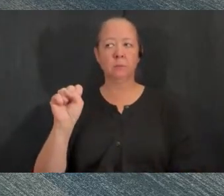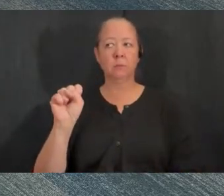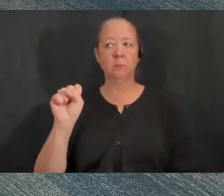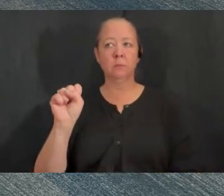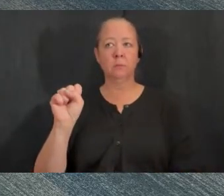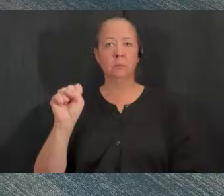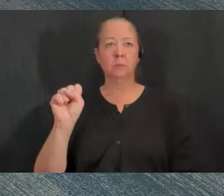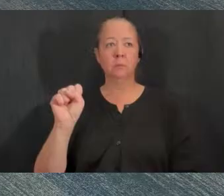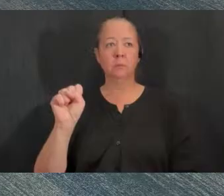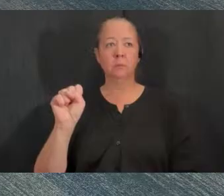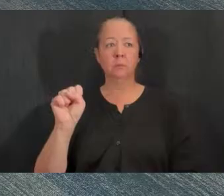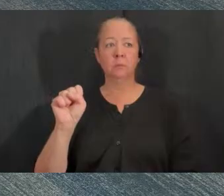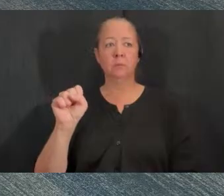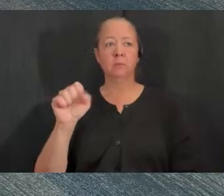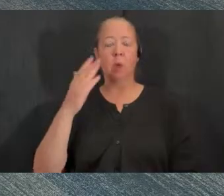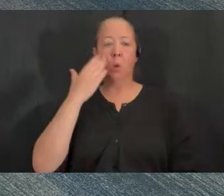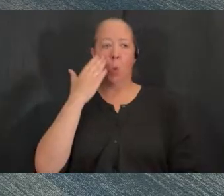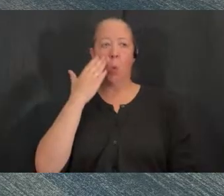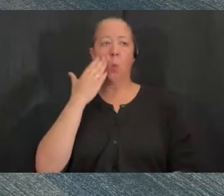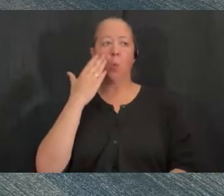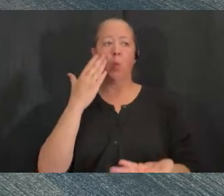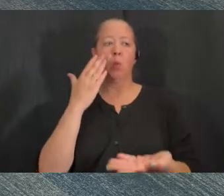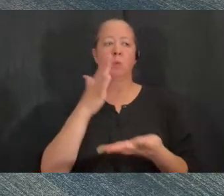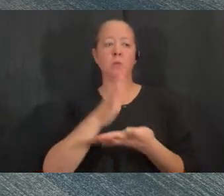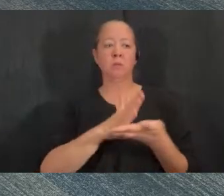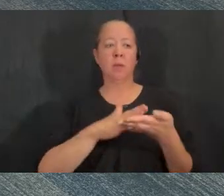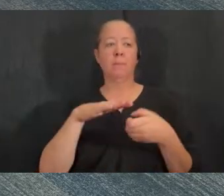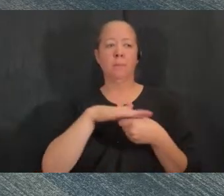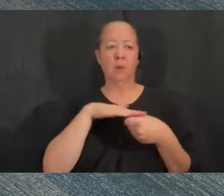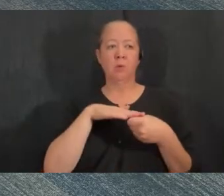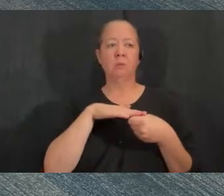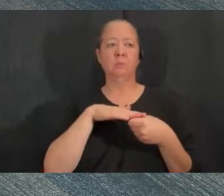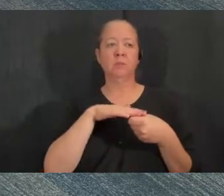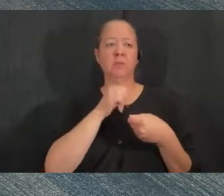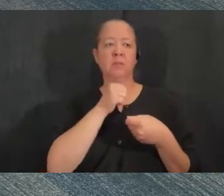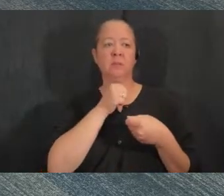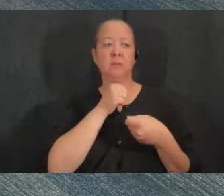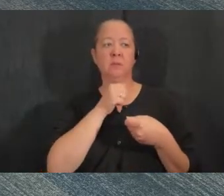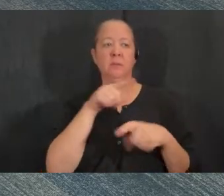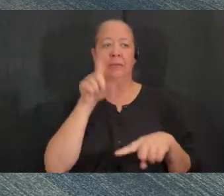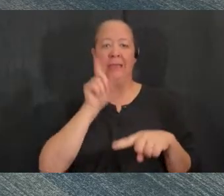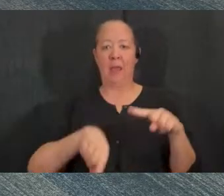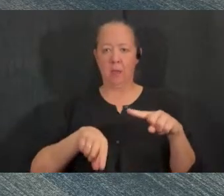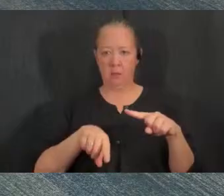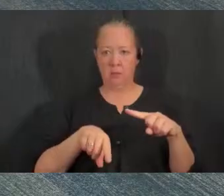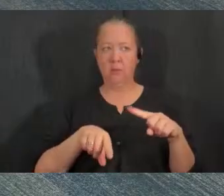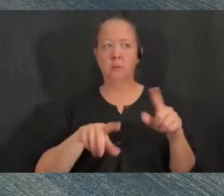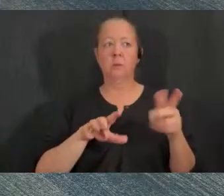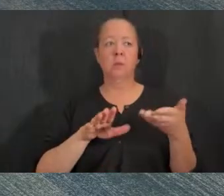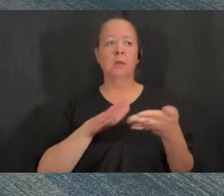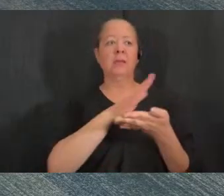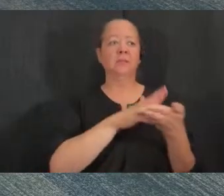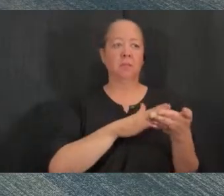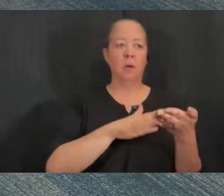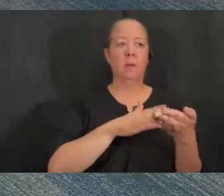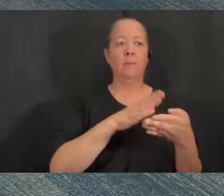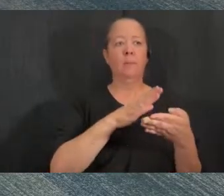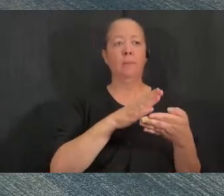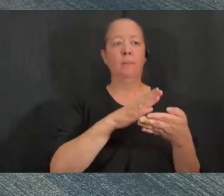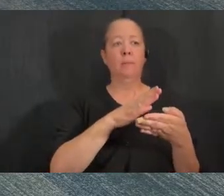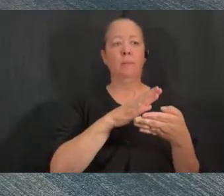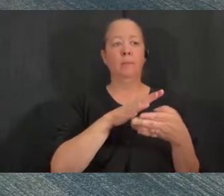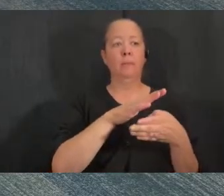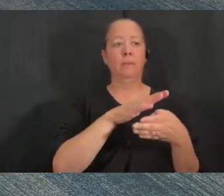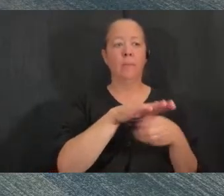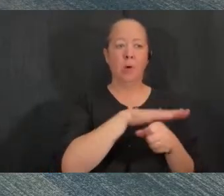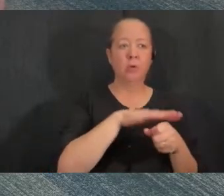look online at the social impacts maps. And parts of Cheverly are eligible, parts are not. So when we're creative,